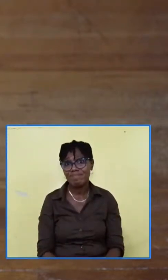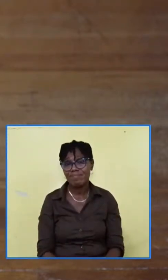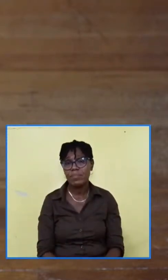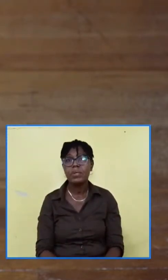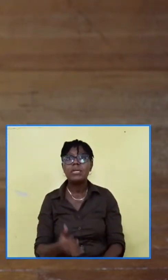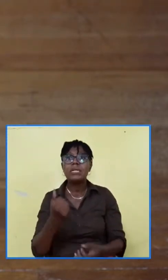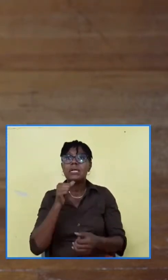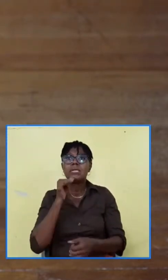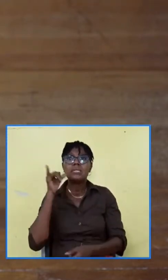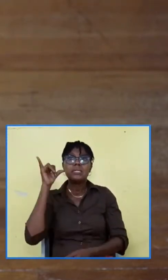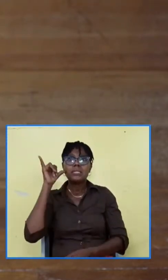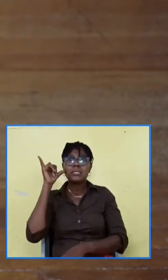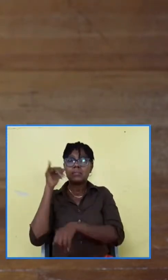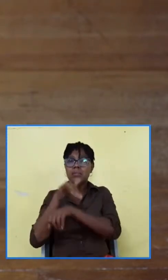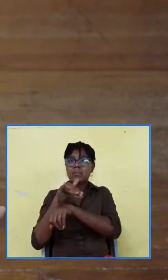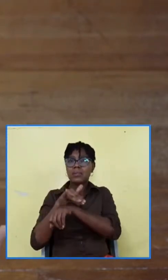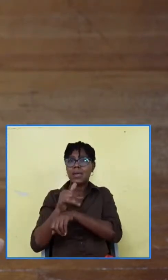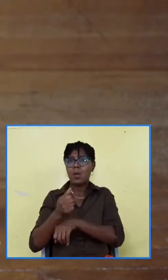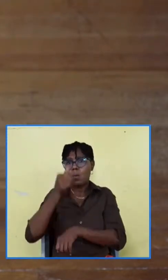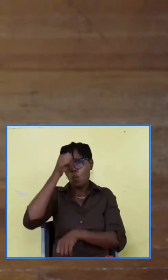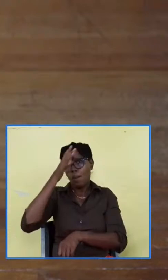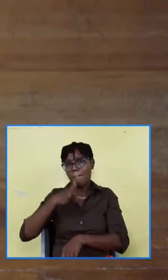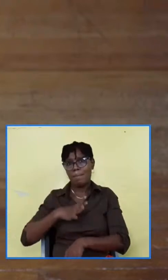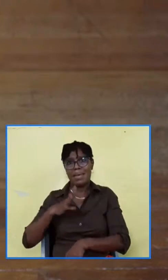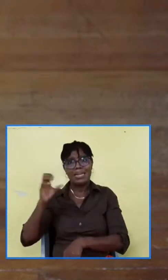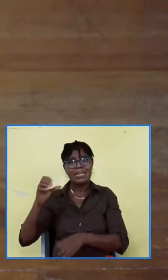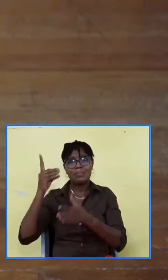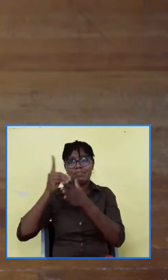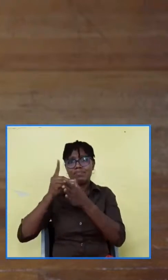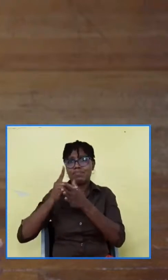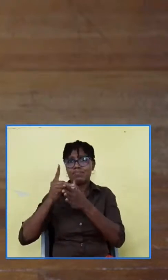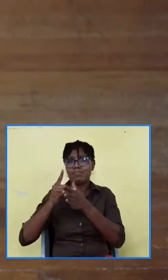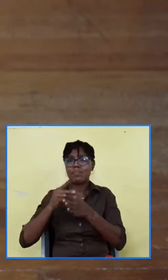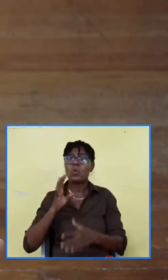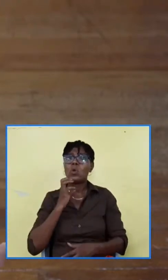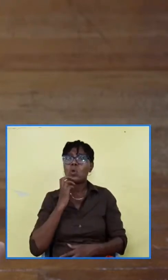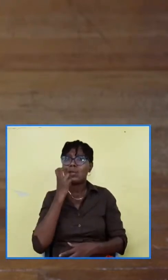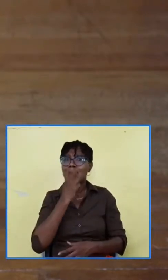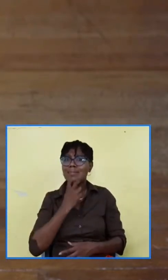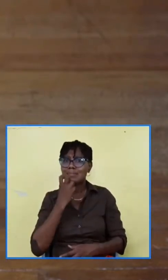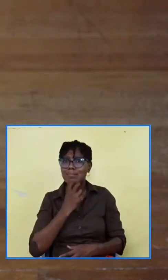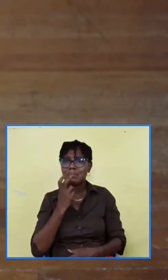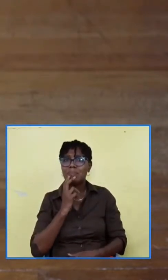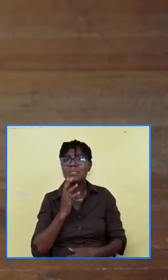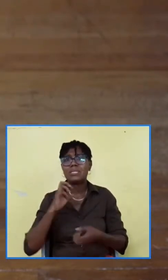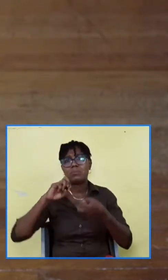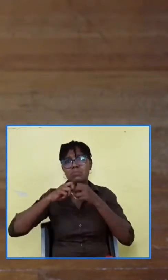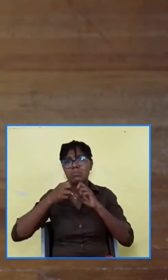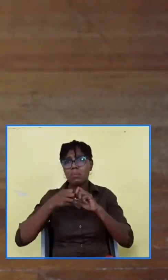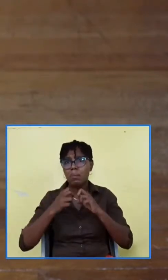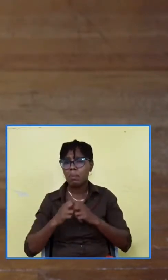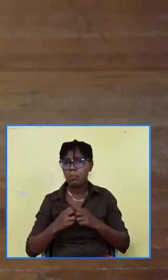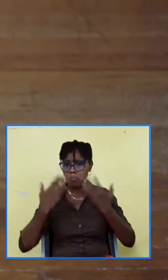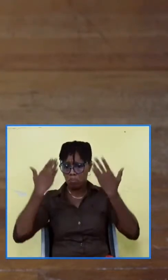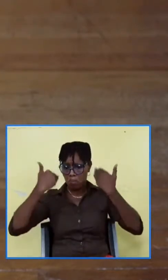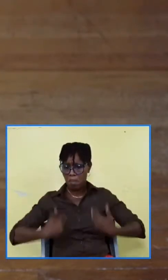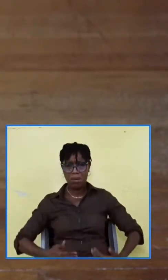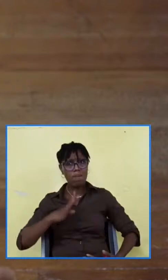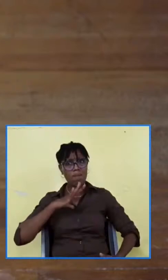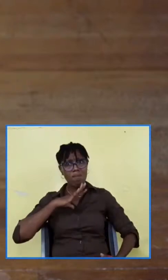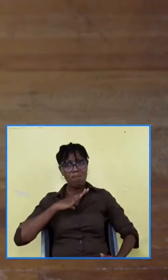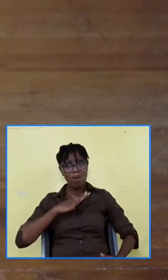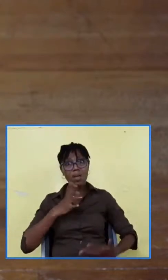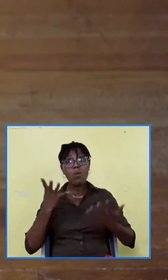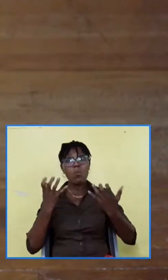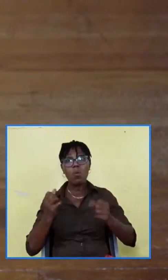disabled, right? He has a speech issue, but he looked physically fine and wants to work. He's been